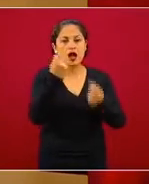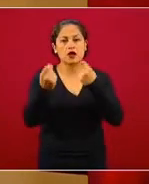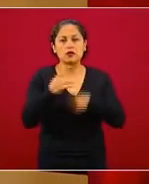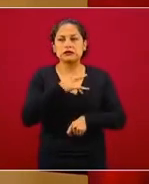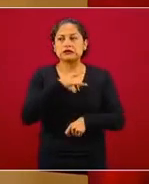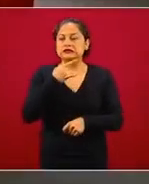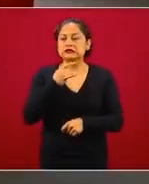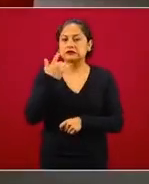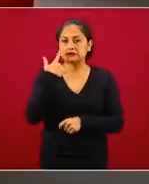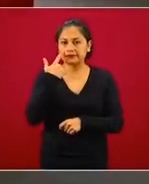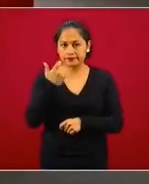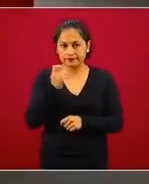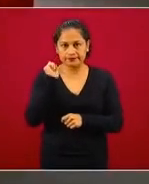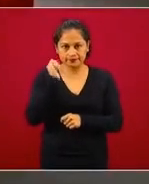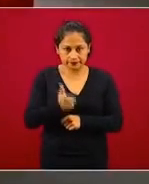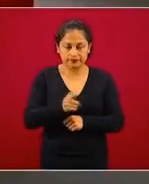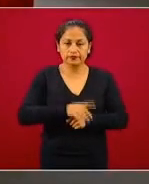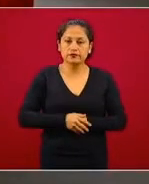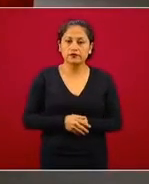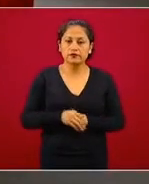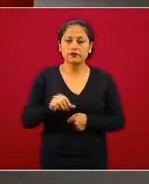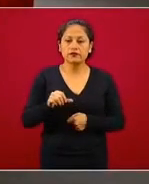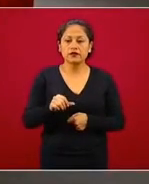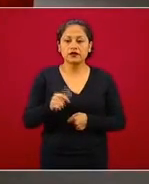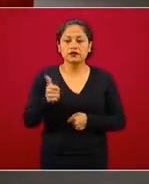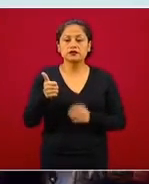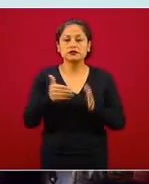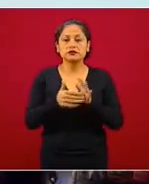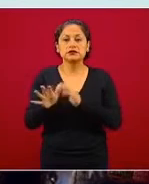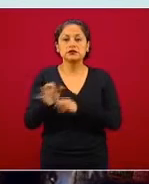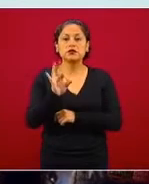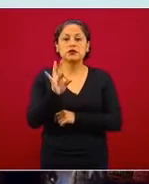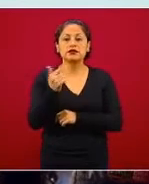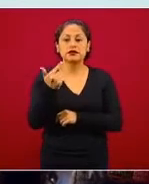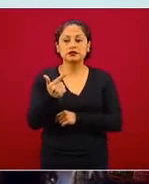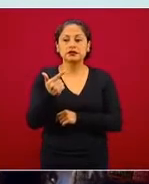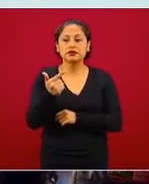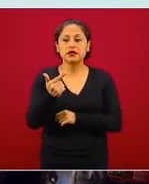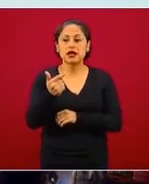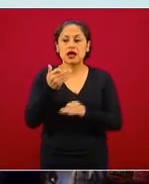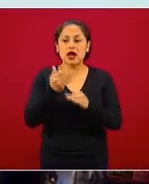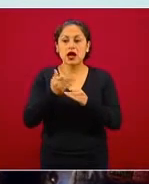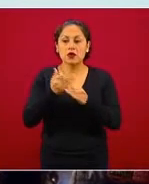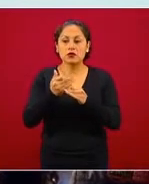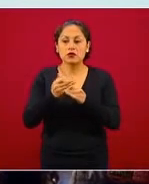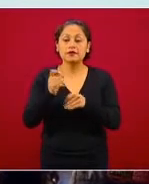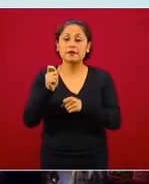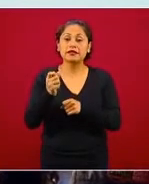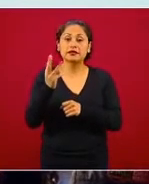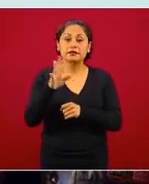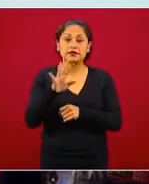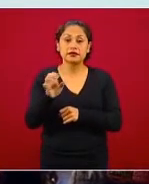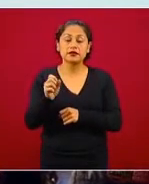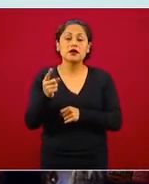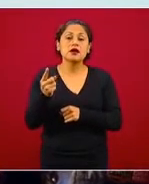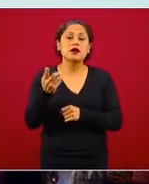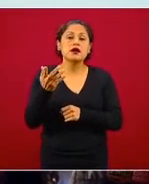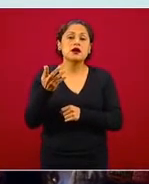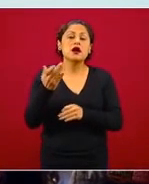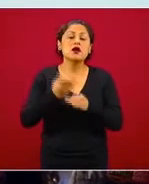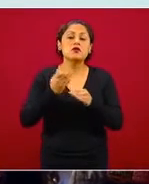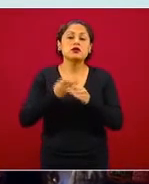8,544 cumulative confirmed cases for healthcare professionals. And this is